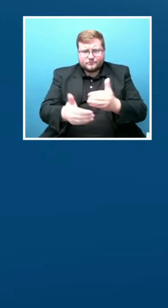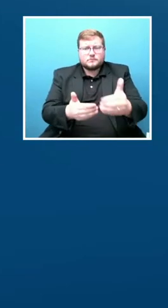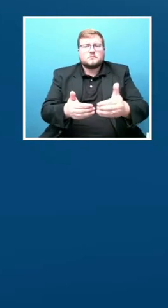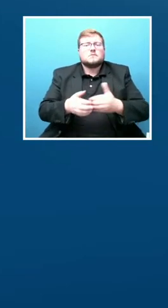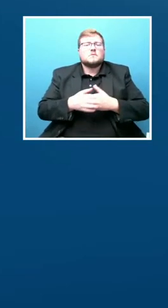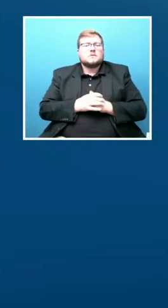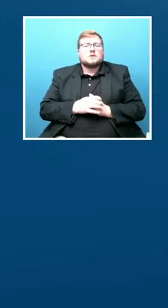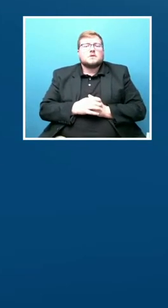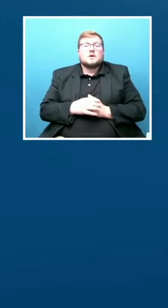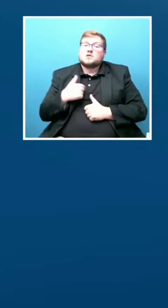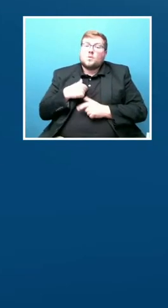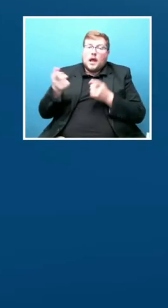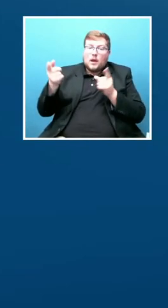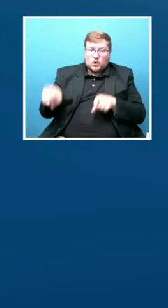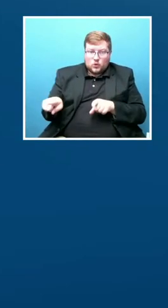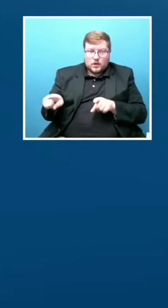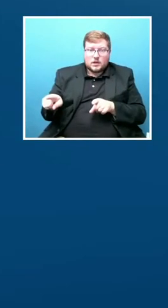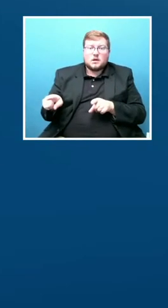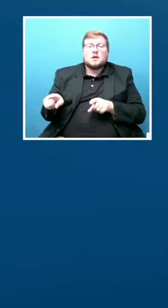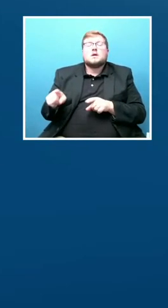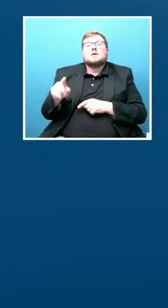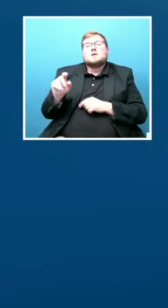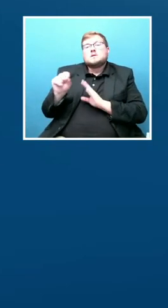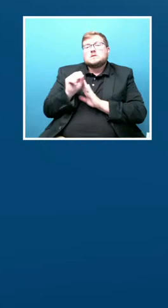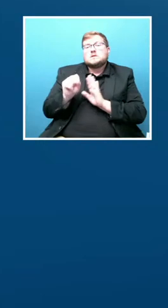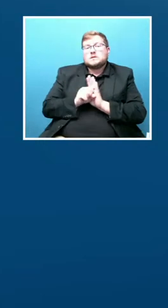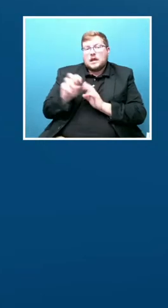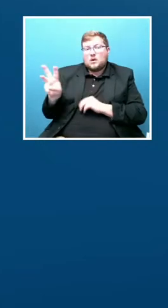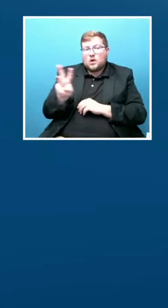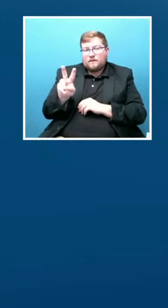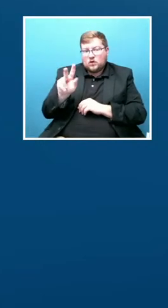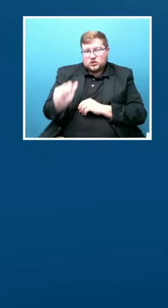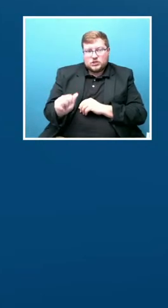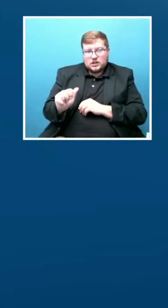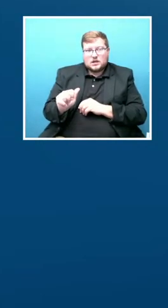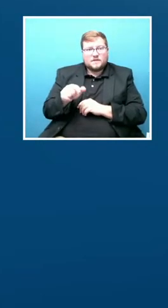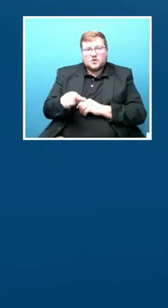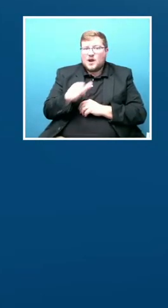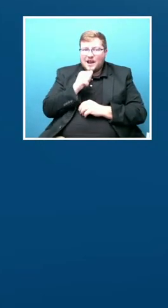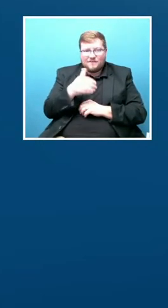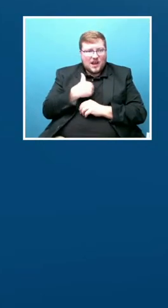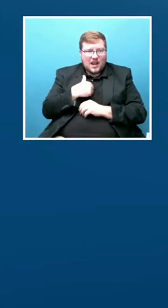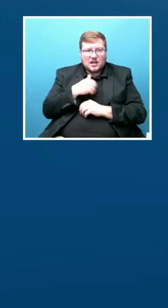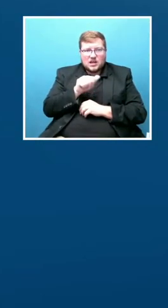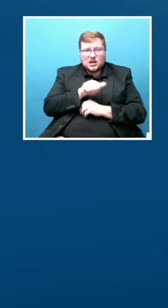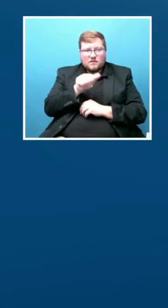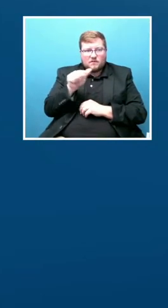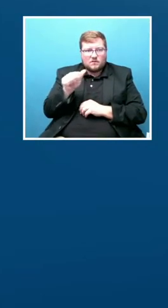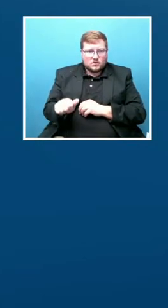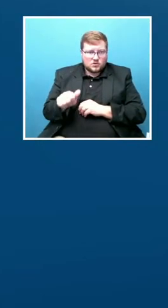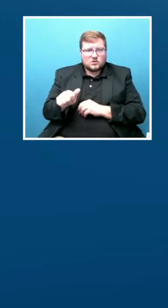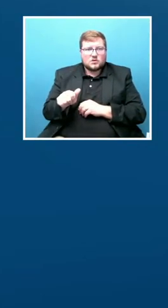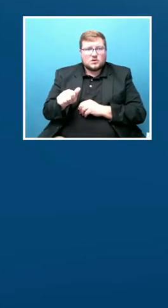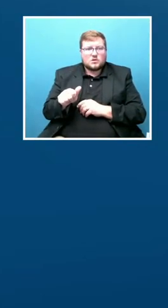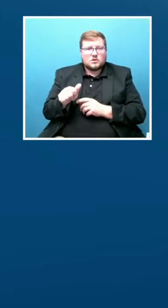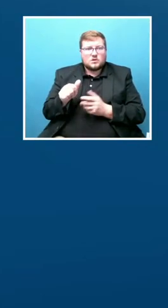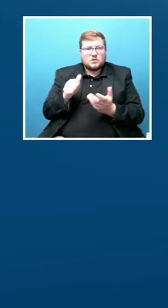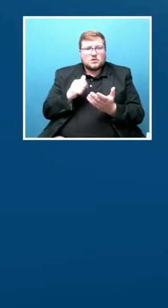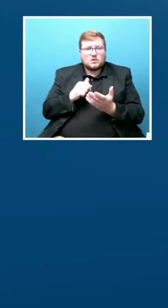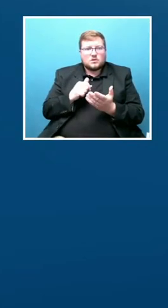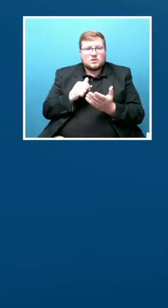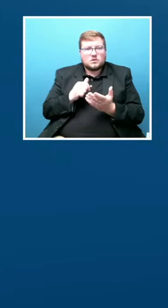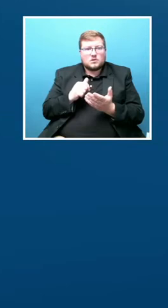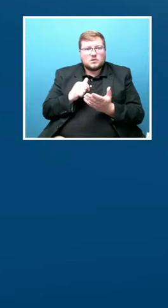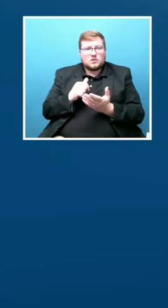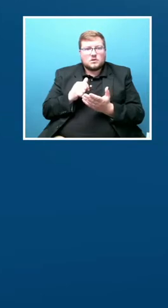So I agree. The statement that West Virginia has never had affirmative action for 47 years and was required to, and it's been in violation of the DNC